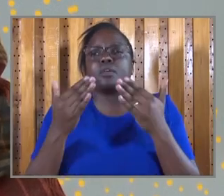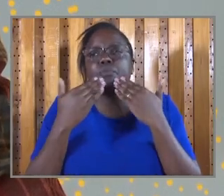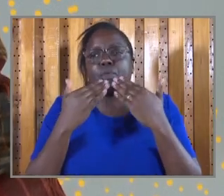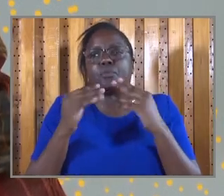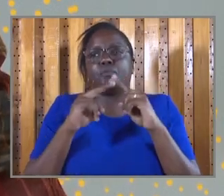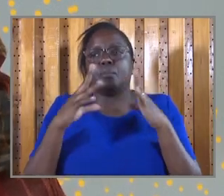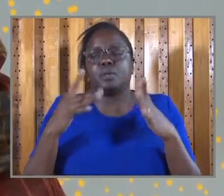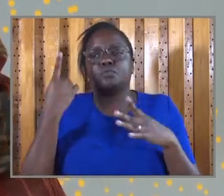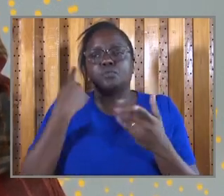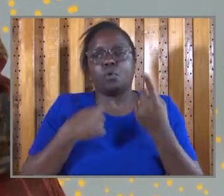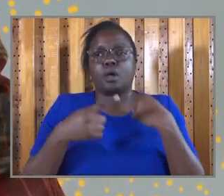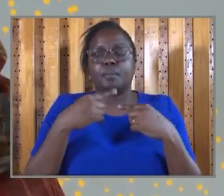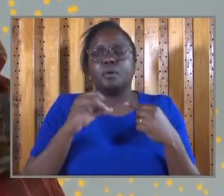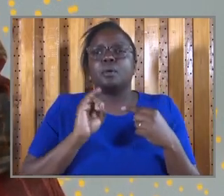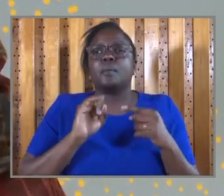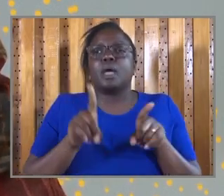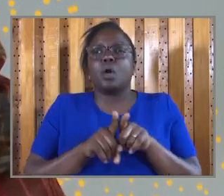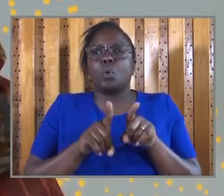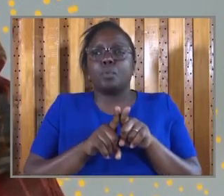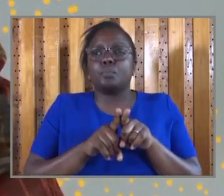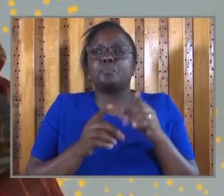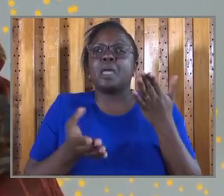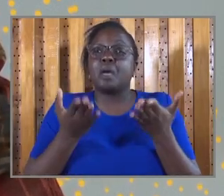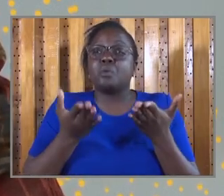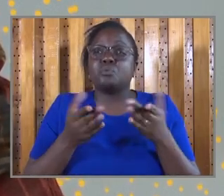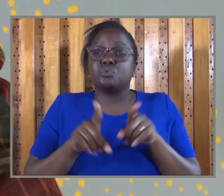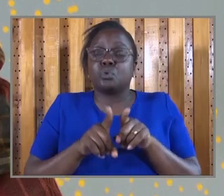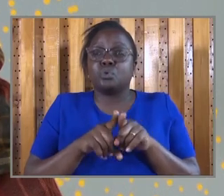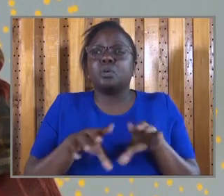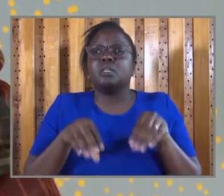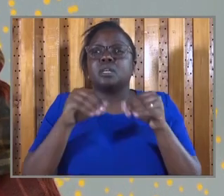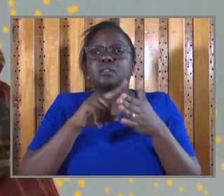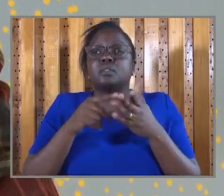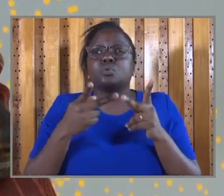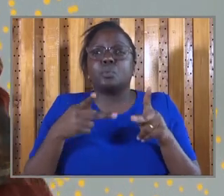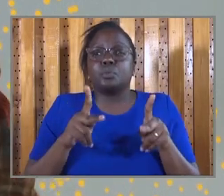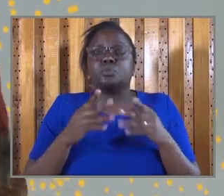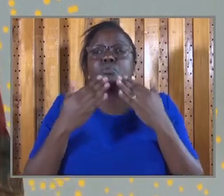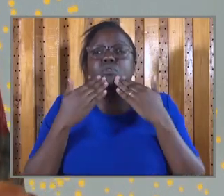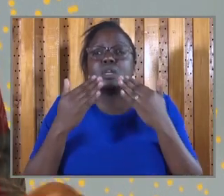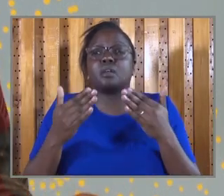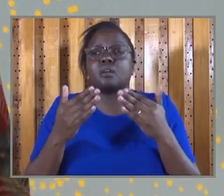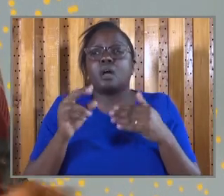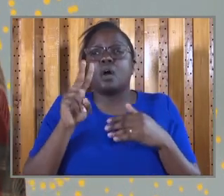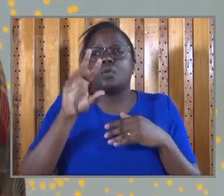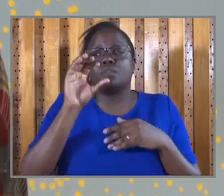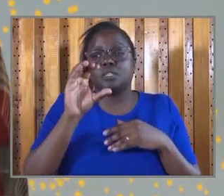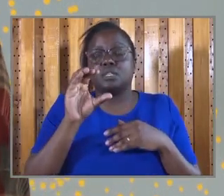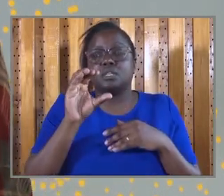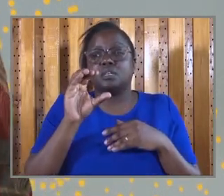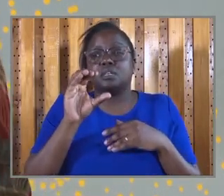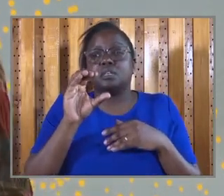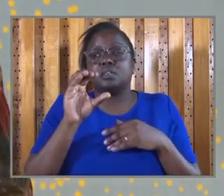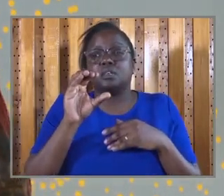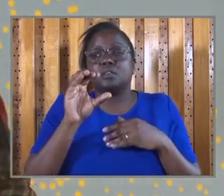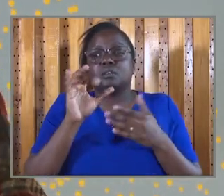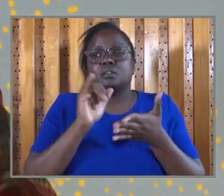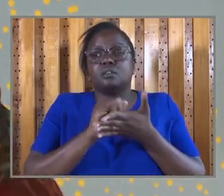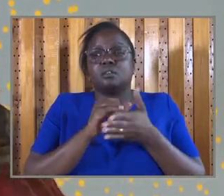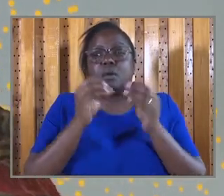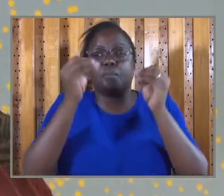coming. May I also take this opportunity to thank our Vice Chancellor, that